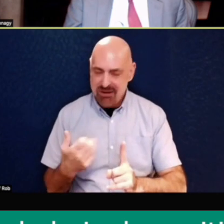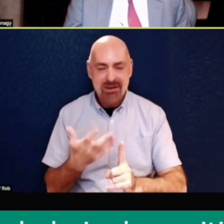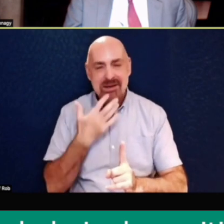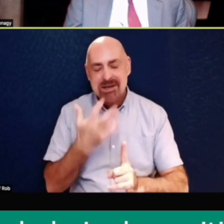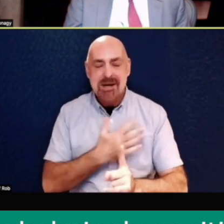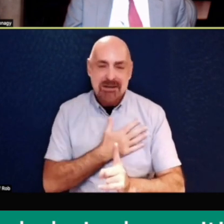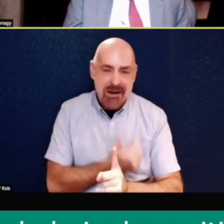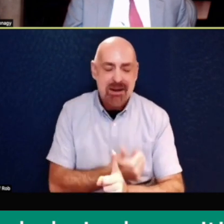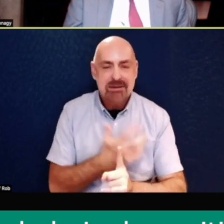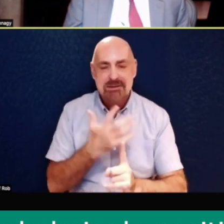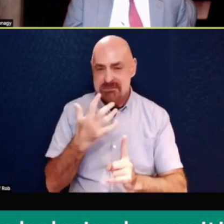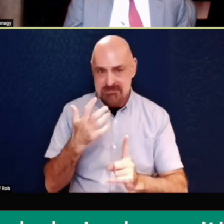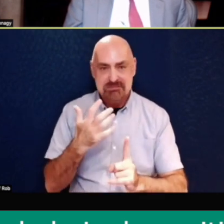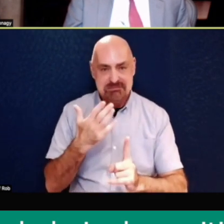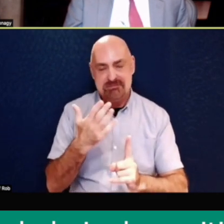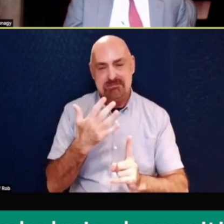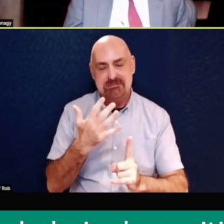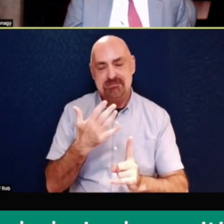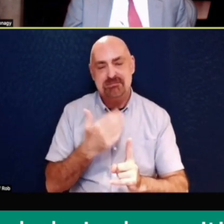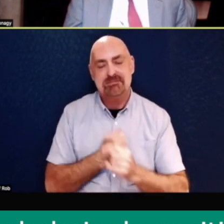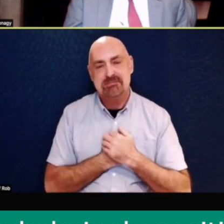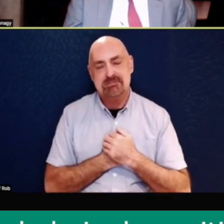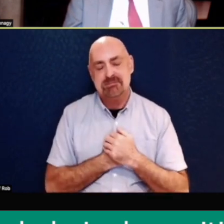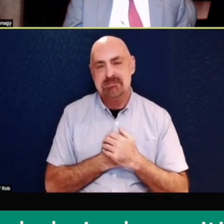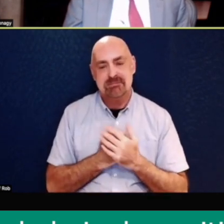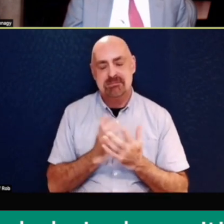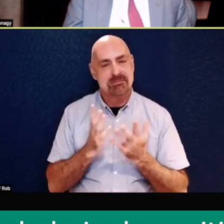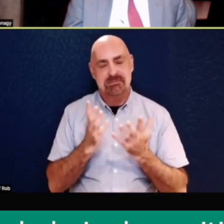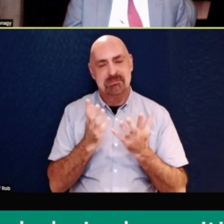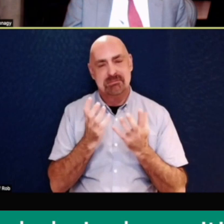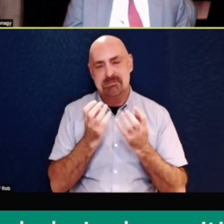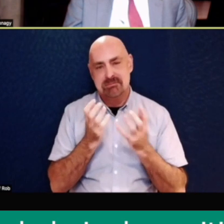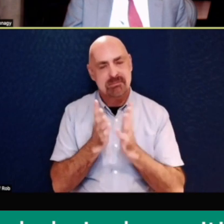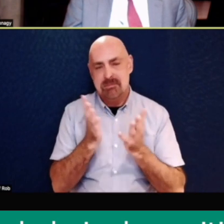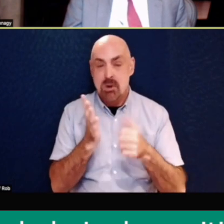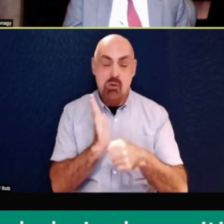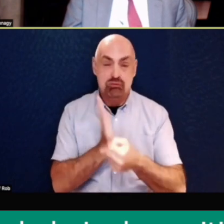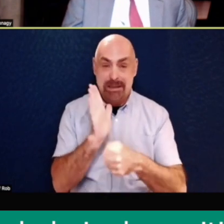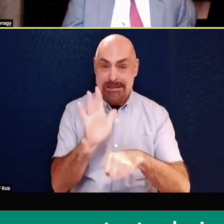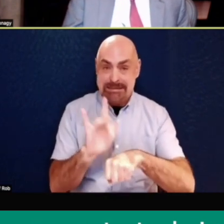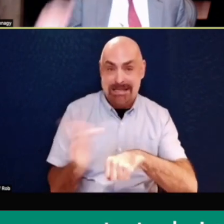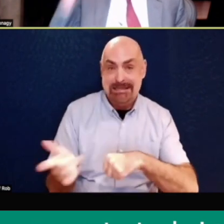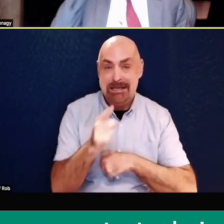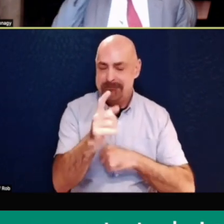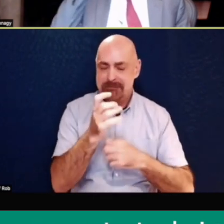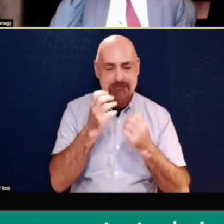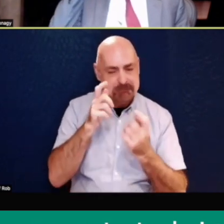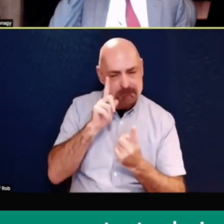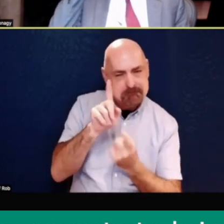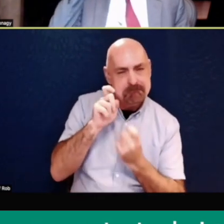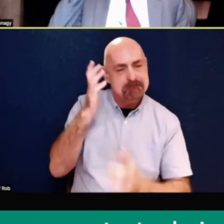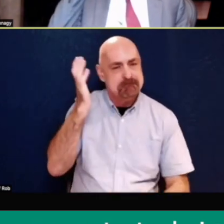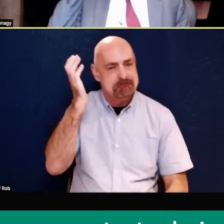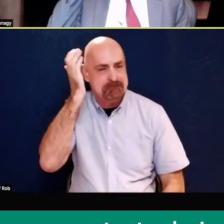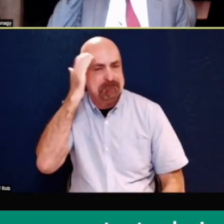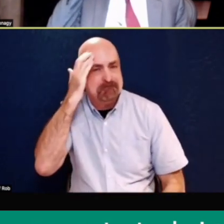and reflect really the sensitivity that you bring to teaching and the